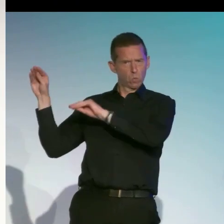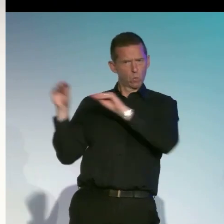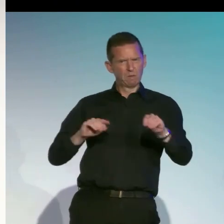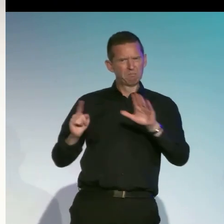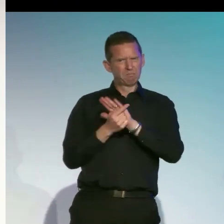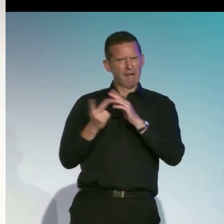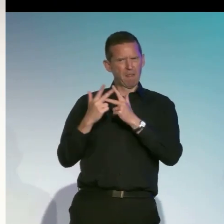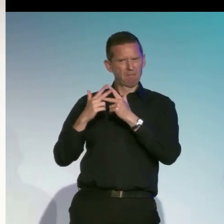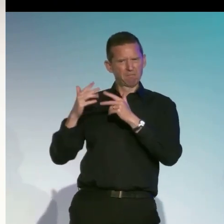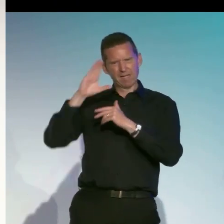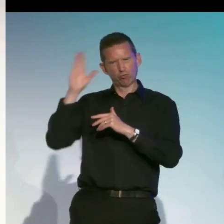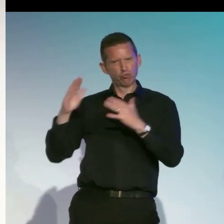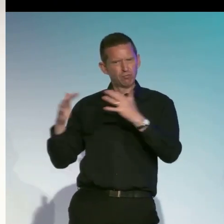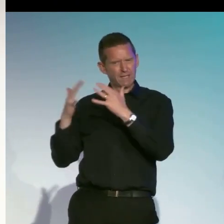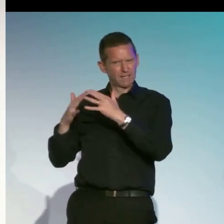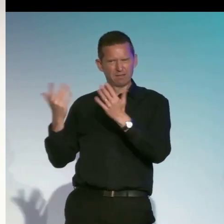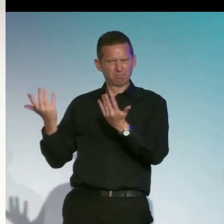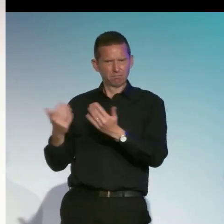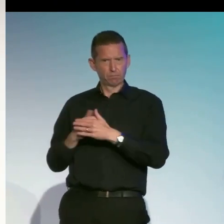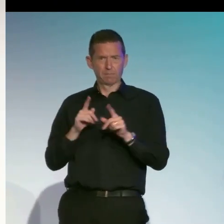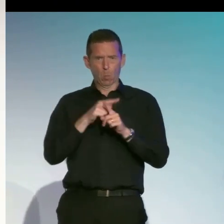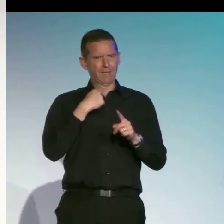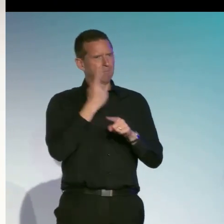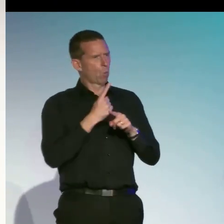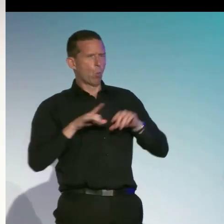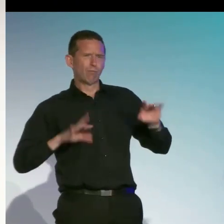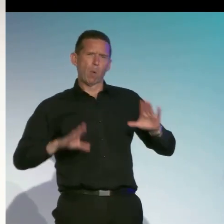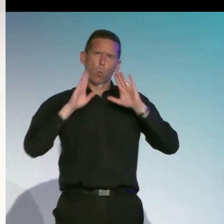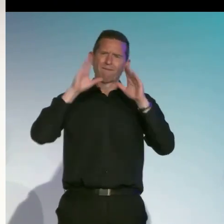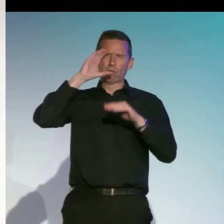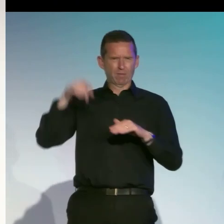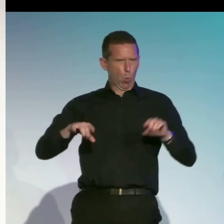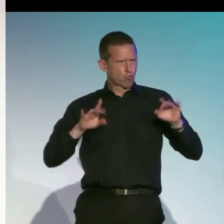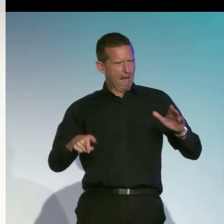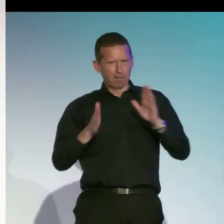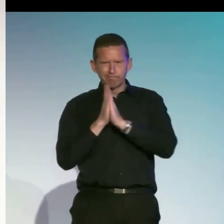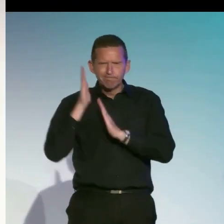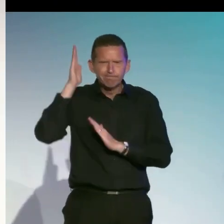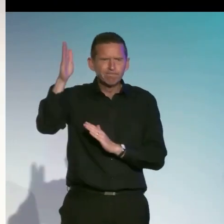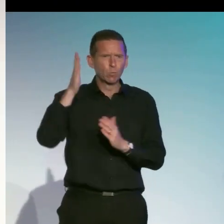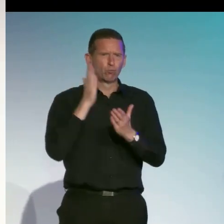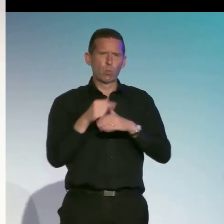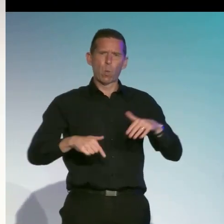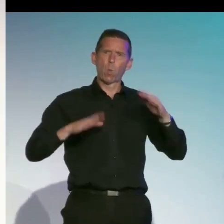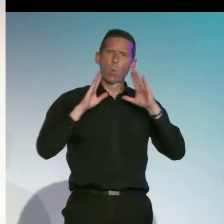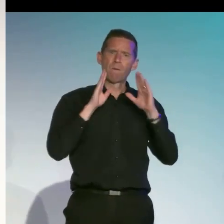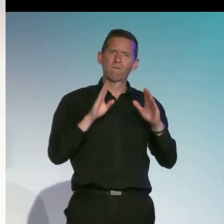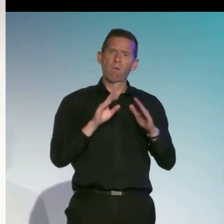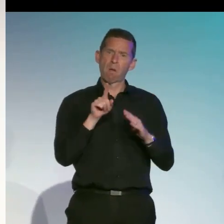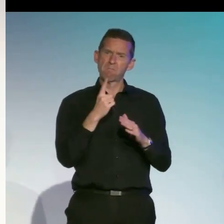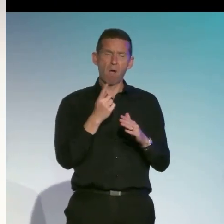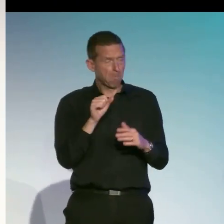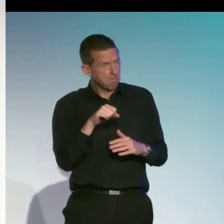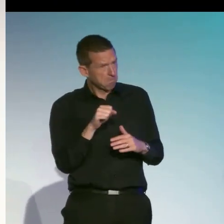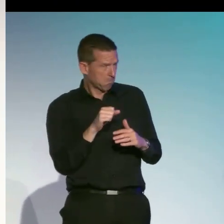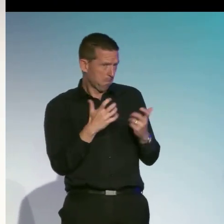We talk about how great it is to be in Australia, for example, how progressive and how wonderful it is. And it certainly is